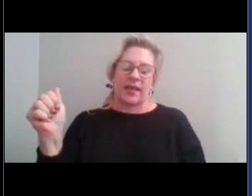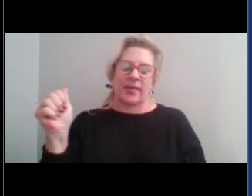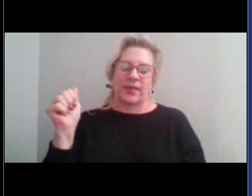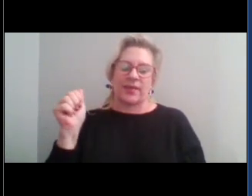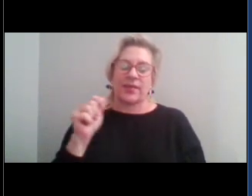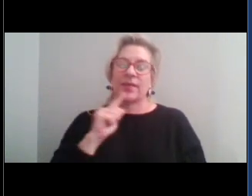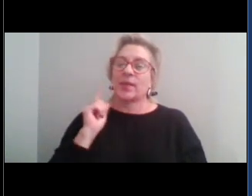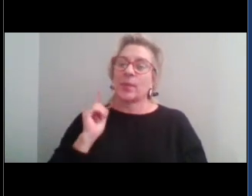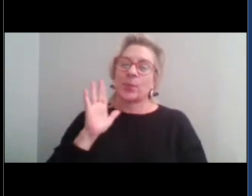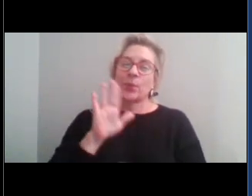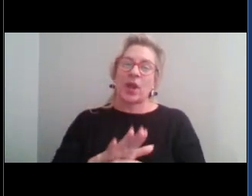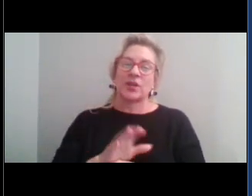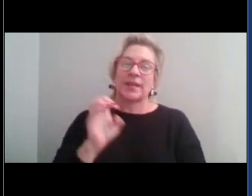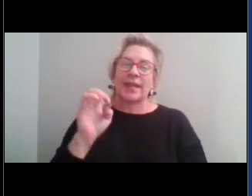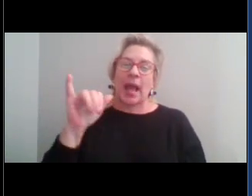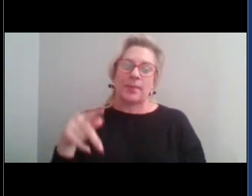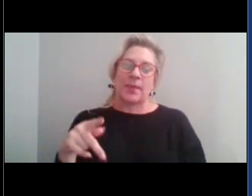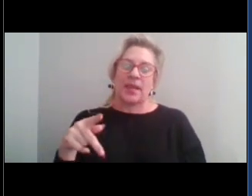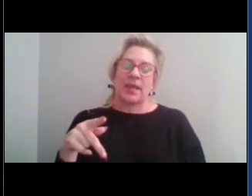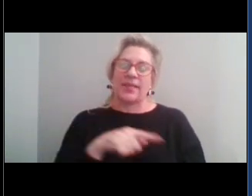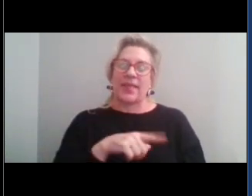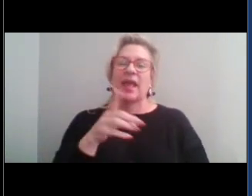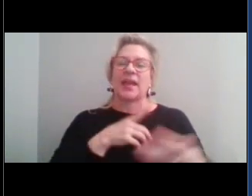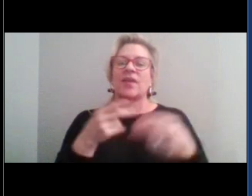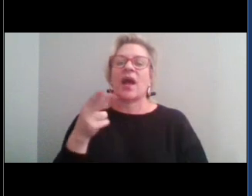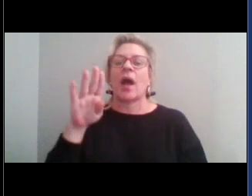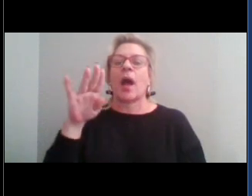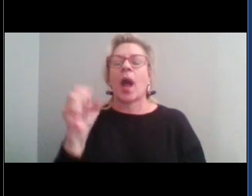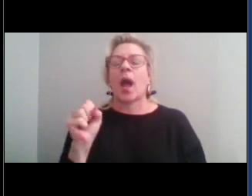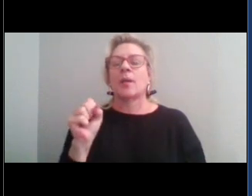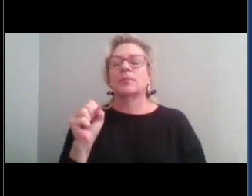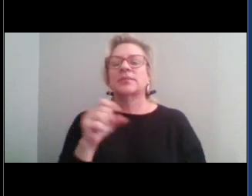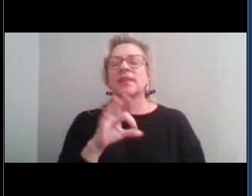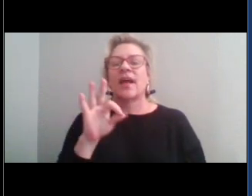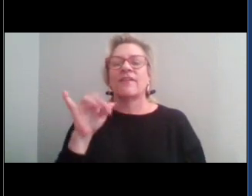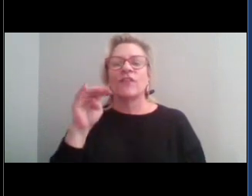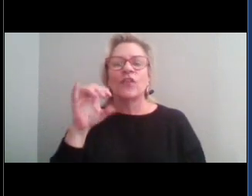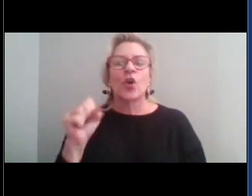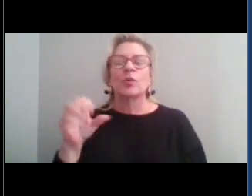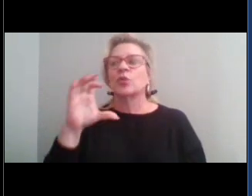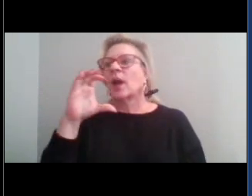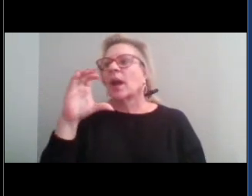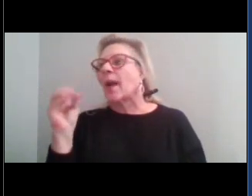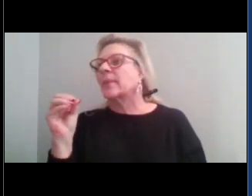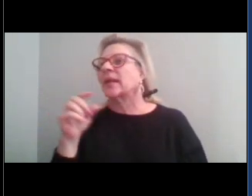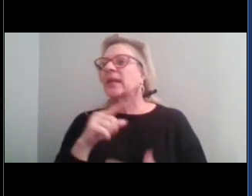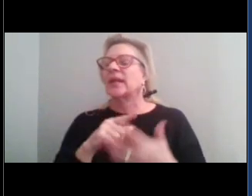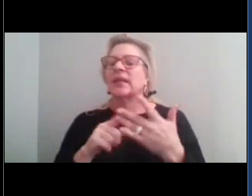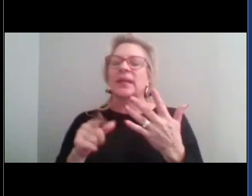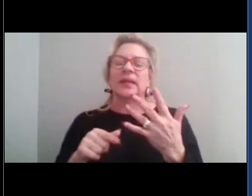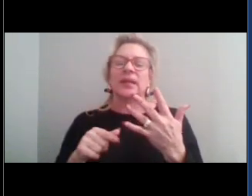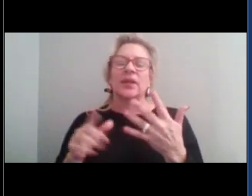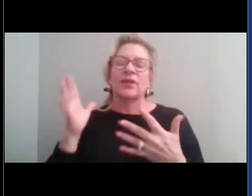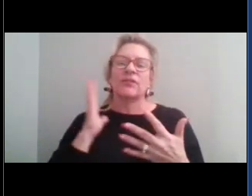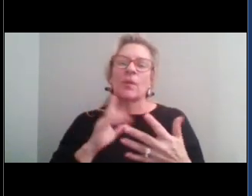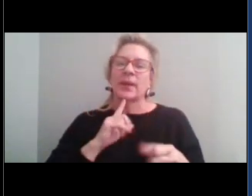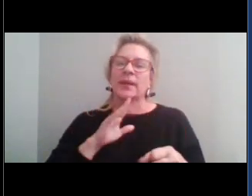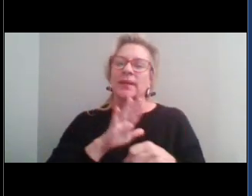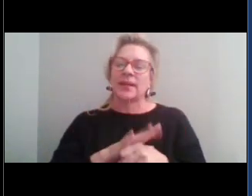pledge, EIP, defines hubs as firms or companies formally designated